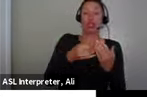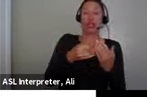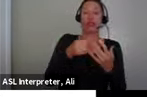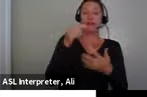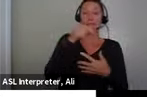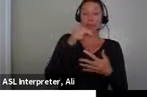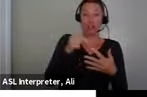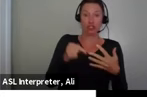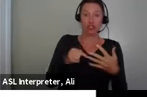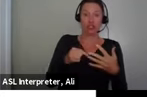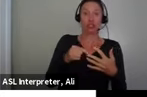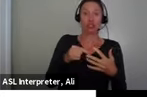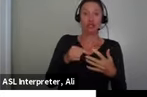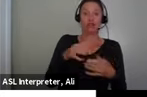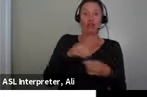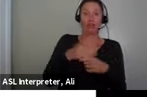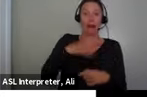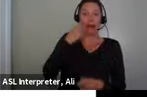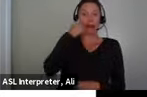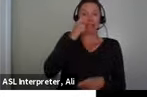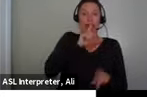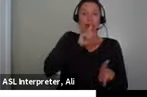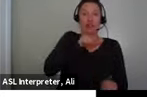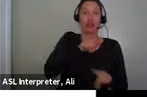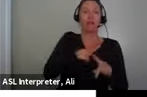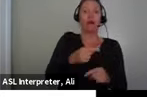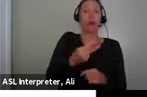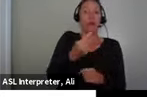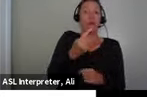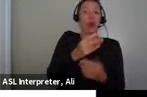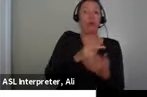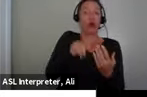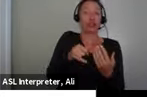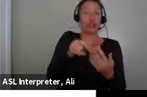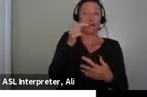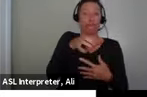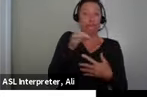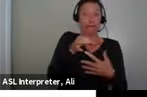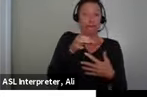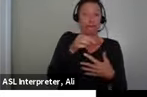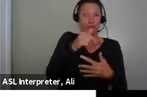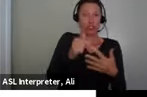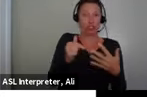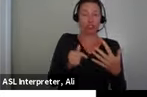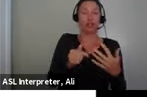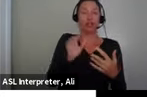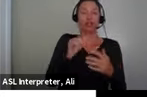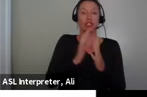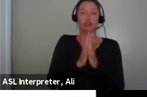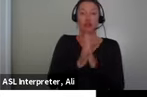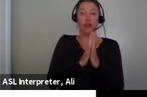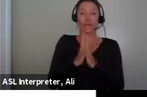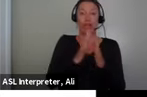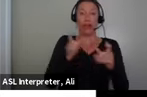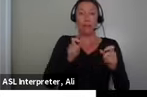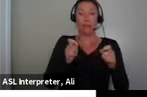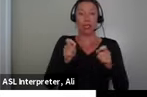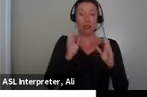and one of those project features that Caltrans requires is a traffic management plan. So